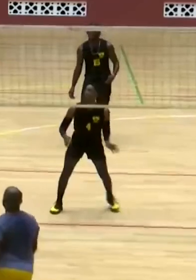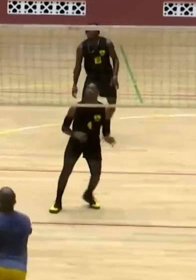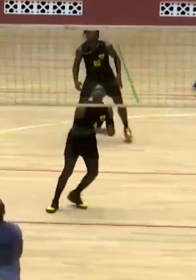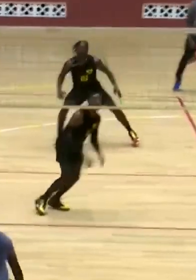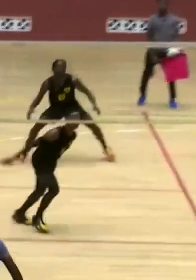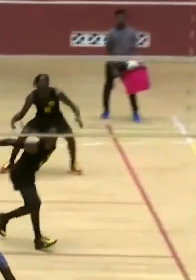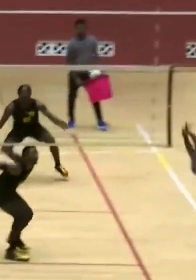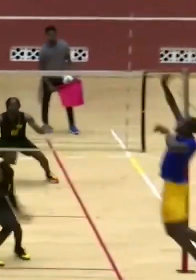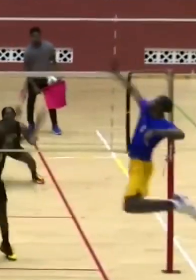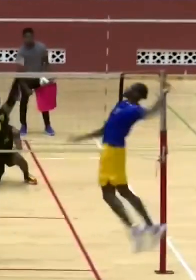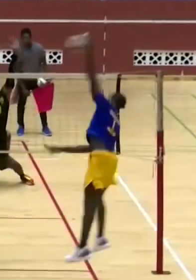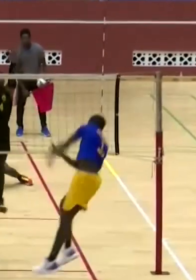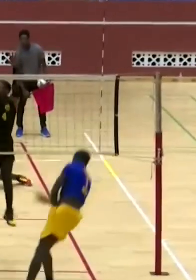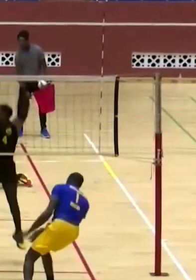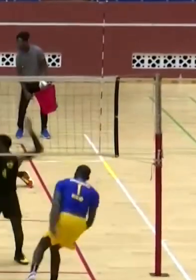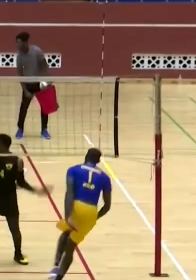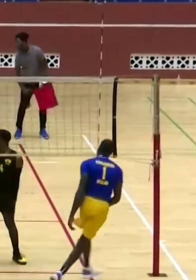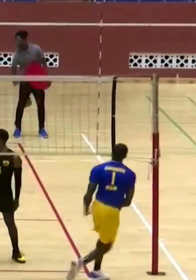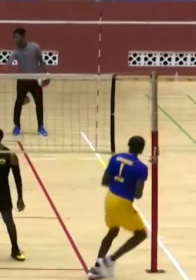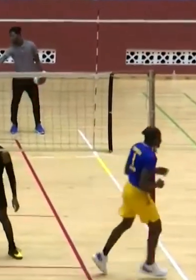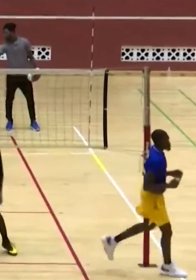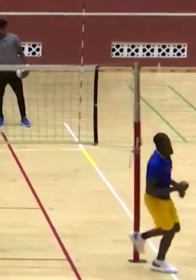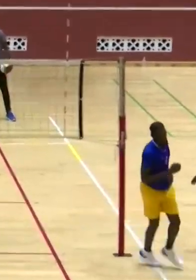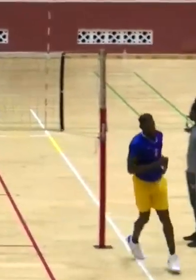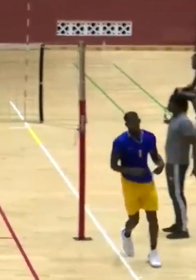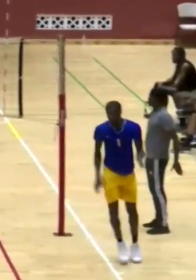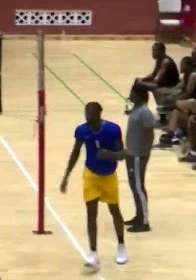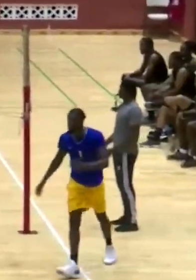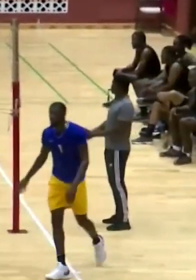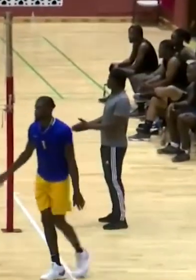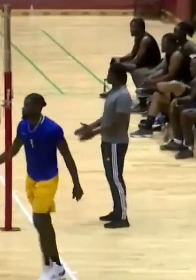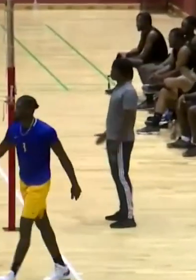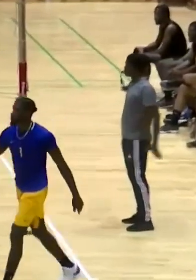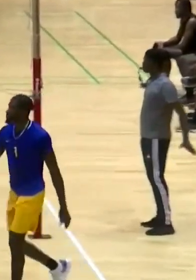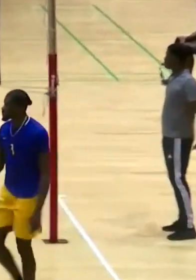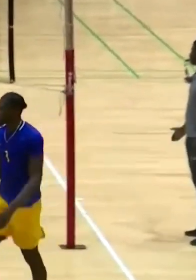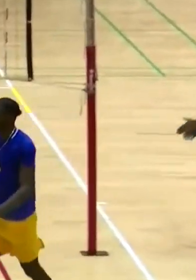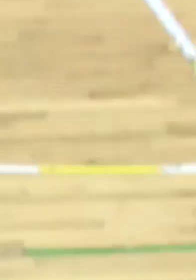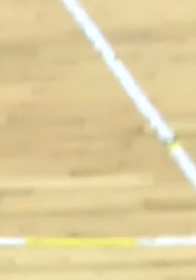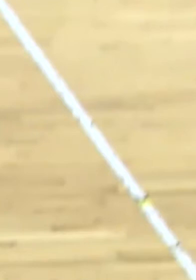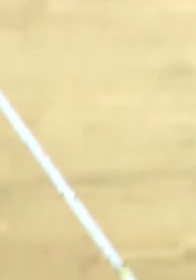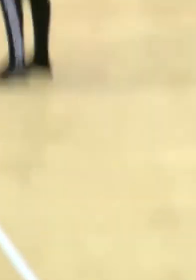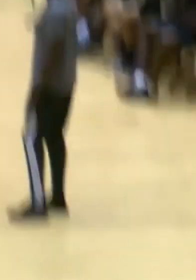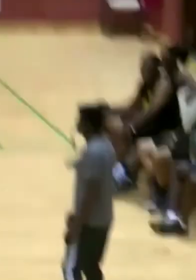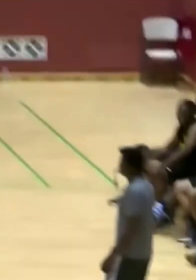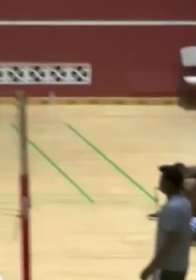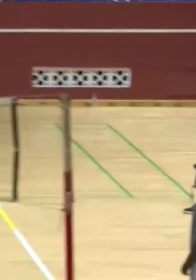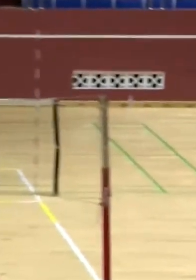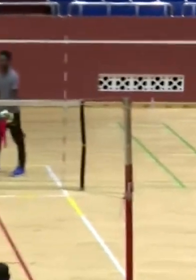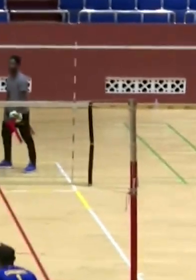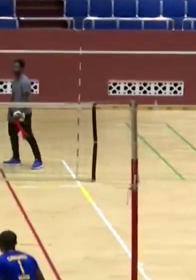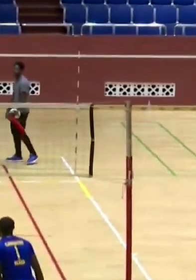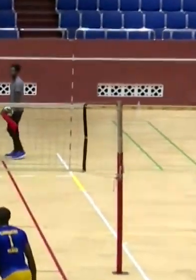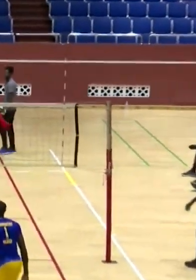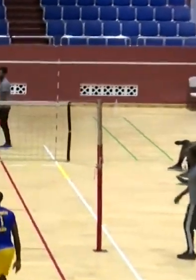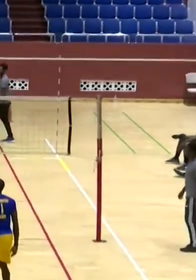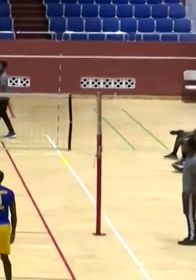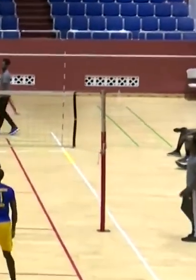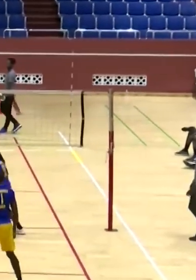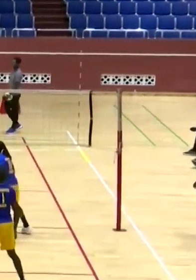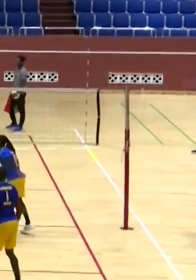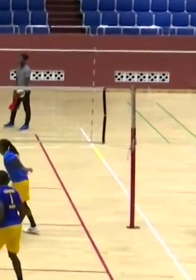set and slice through the block for another kill. It wasn't all offense helping their cause. That's an